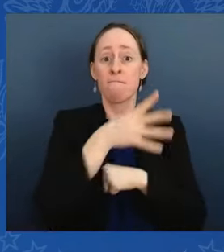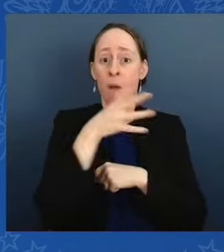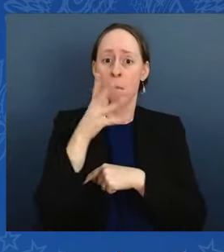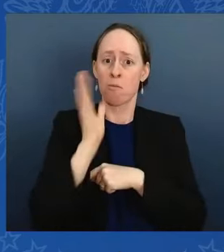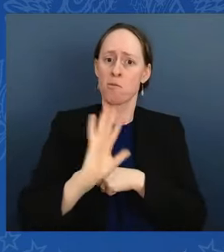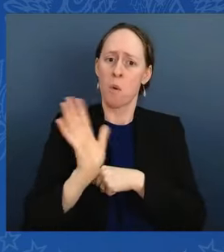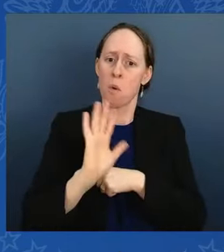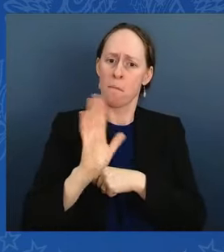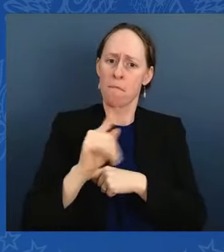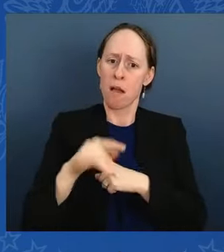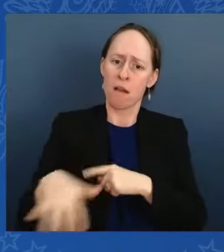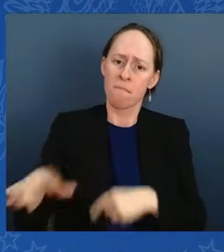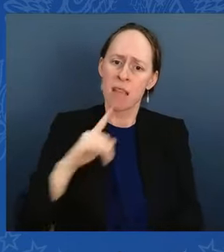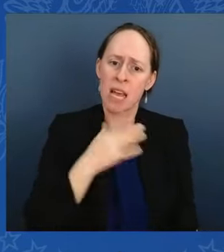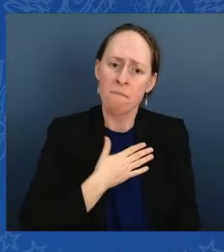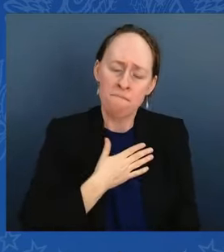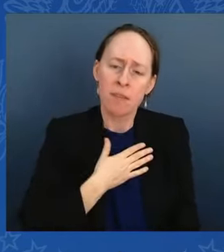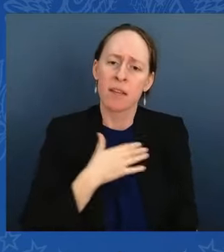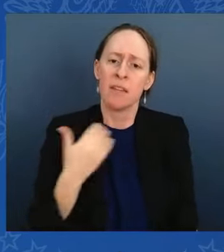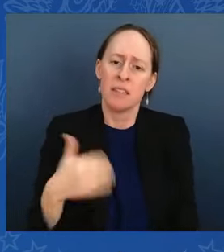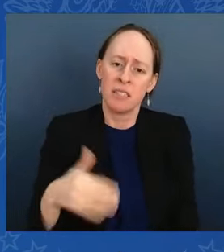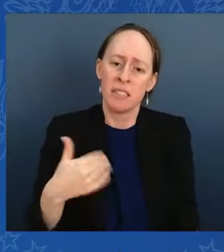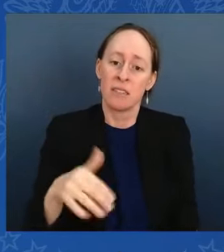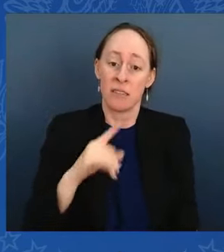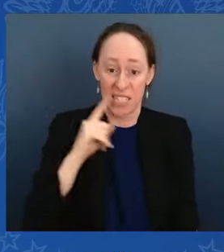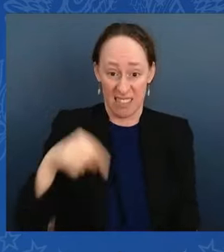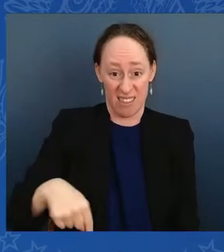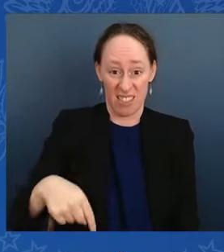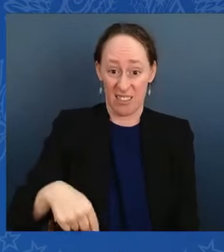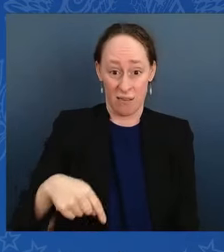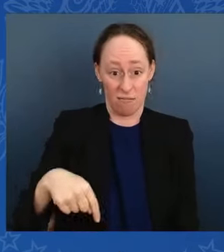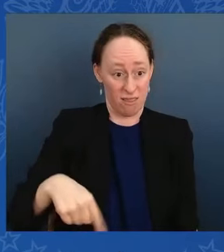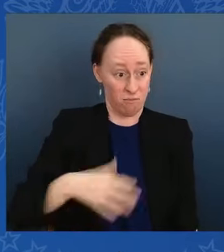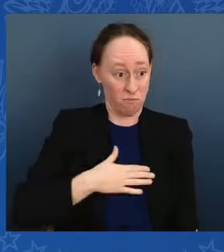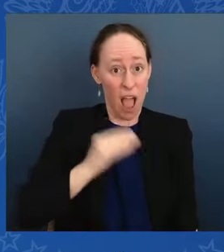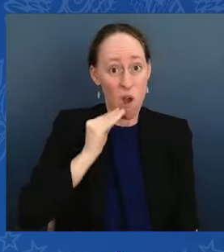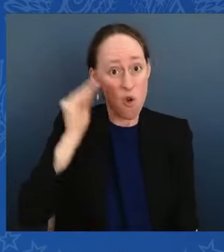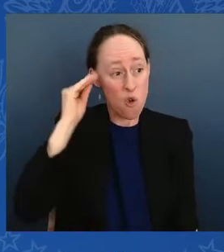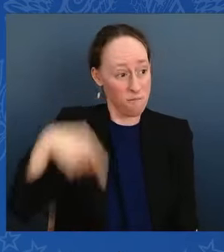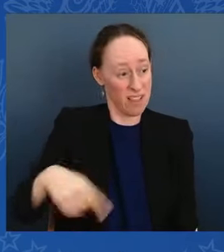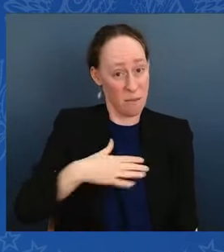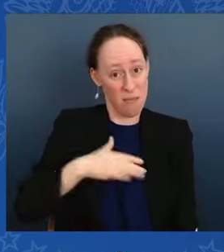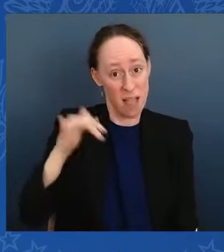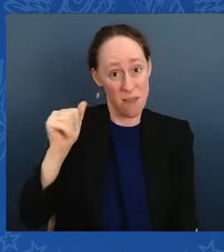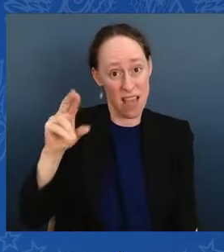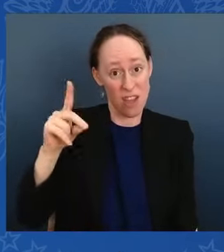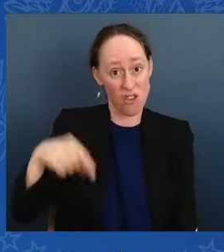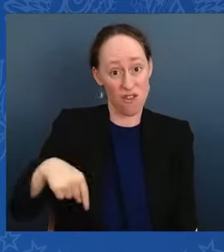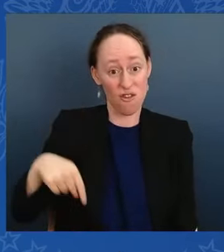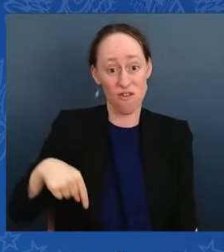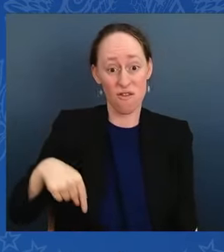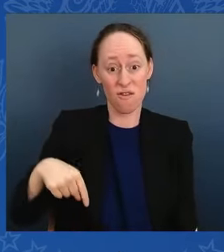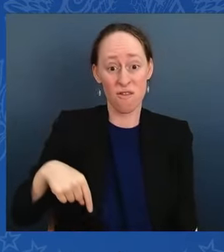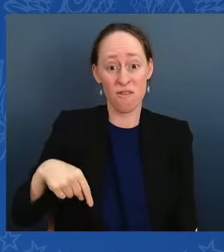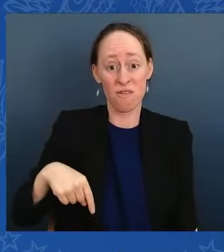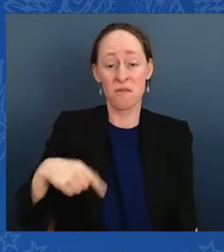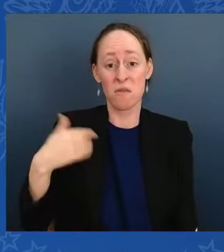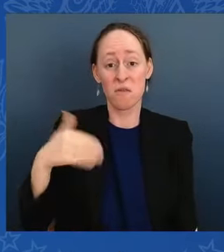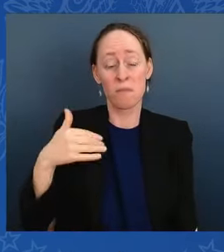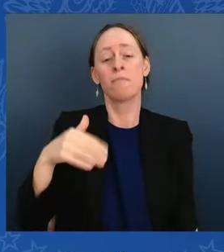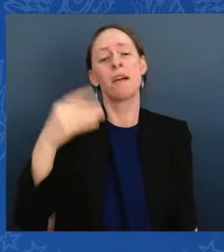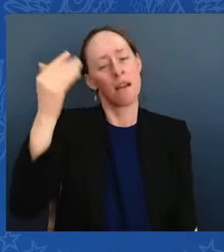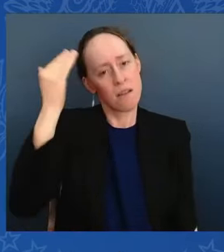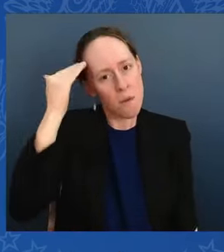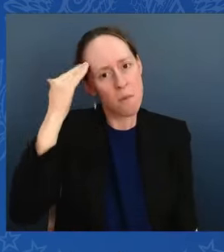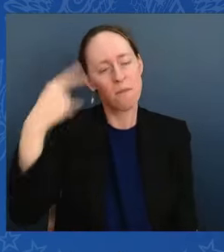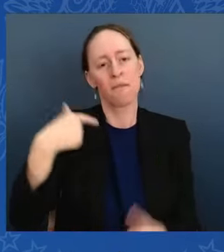I'm standing in my backyard. But I'm standing here to represent all of my fellow farmers